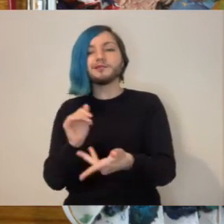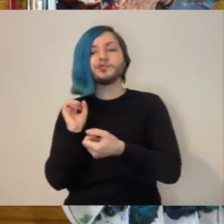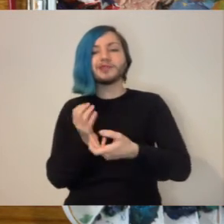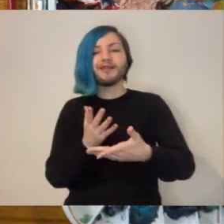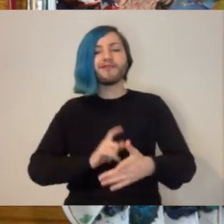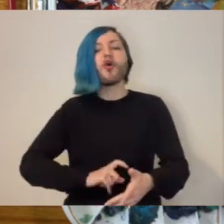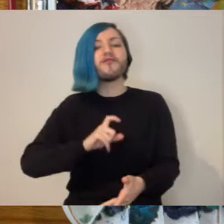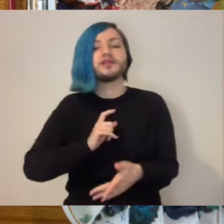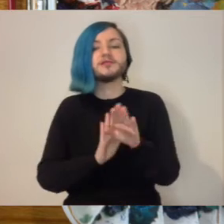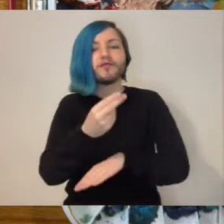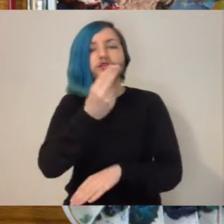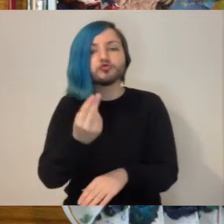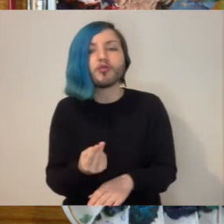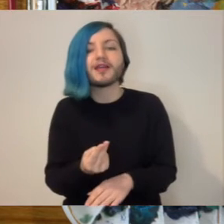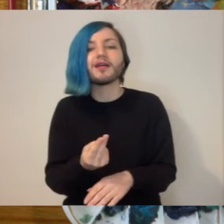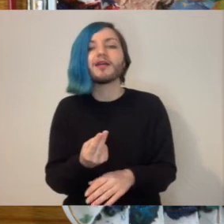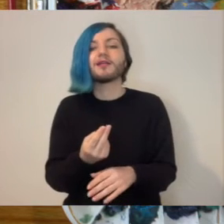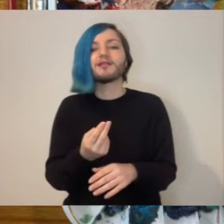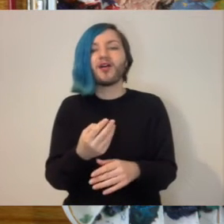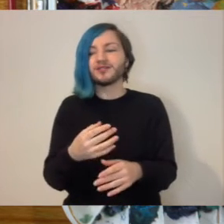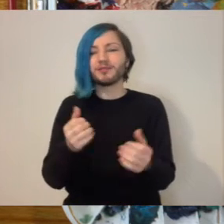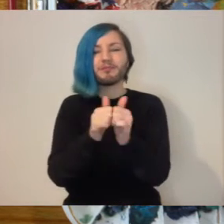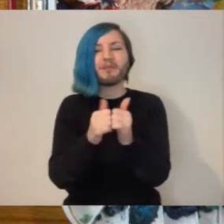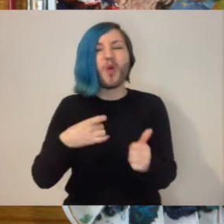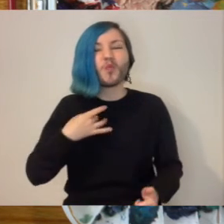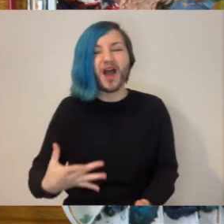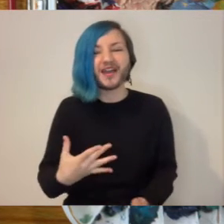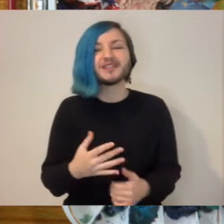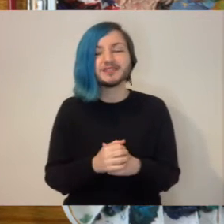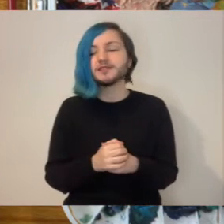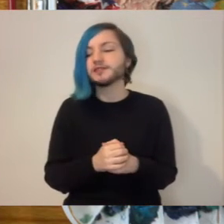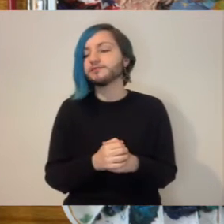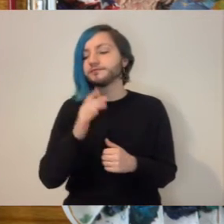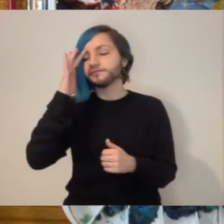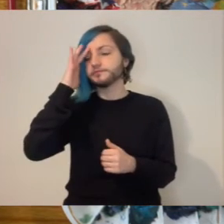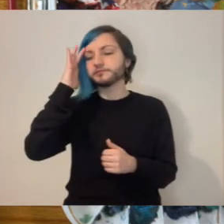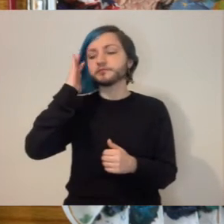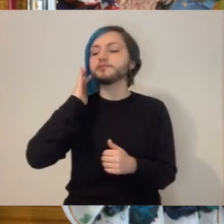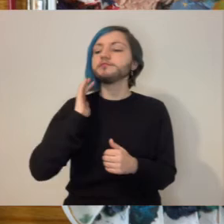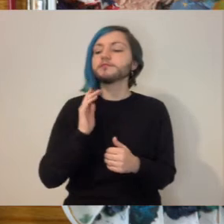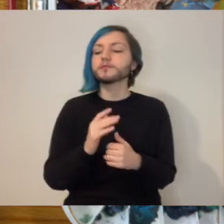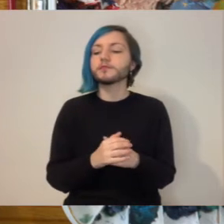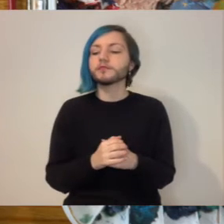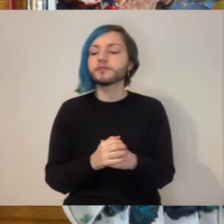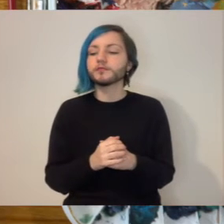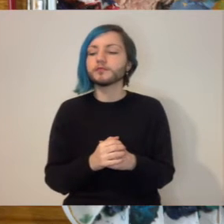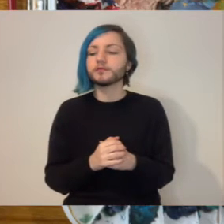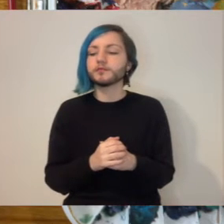me a bit more confidence about, you know, drawing onto a white piece of paper, because, you